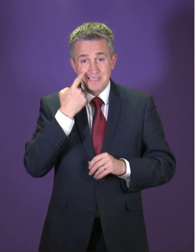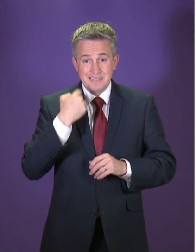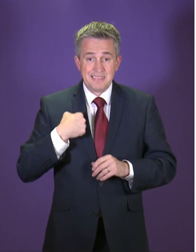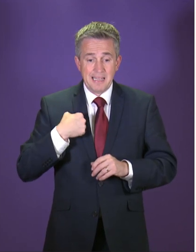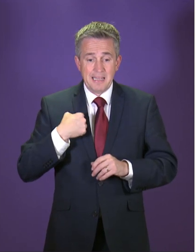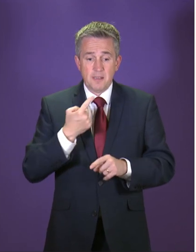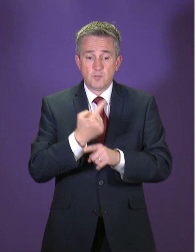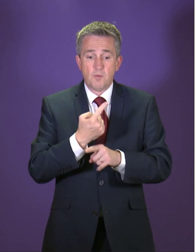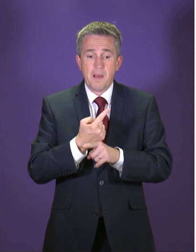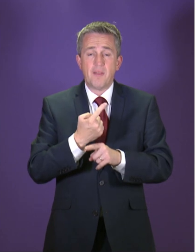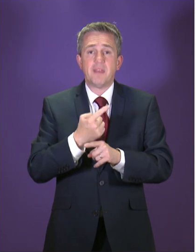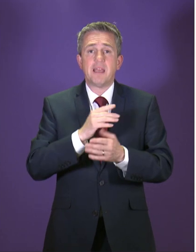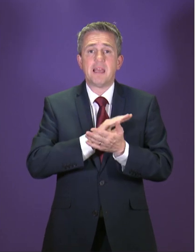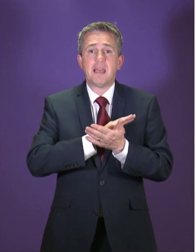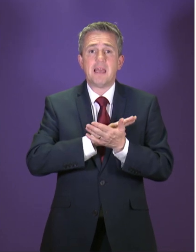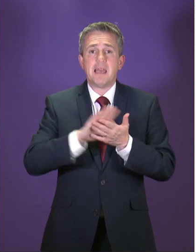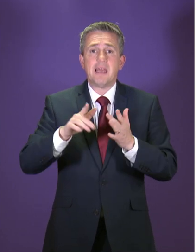the Hague Convention.